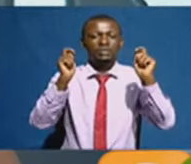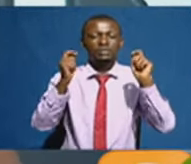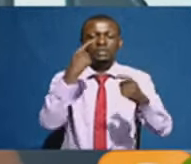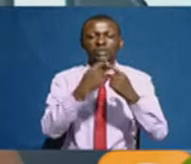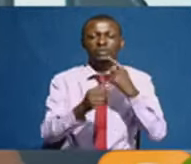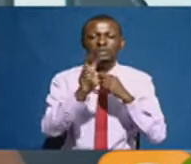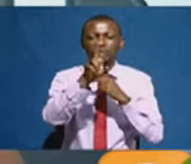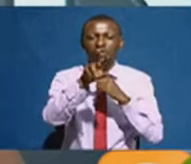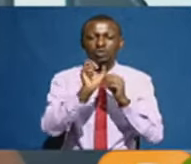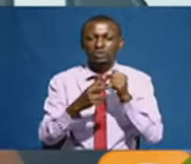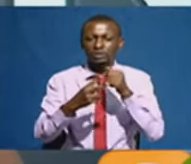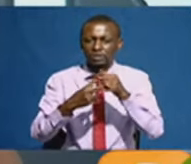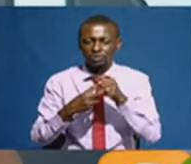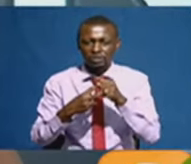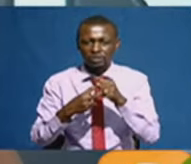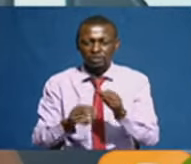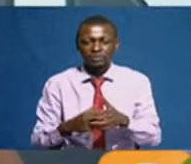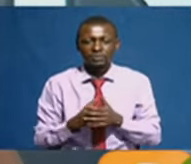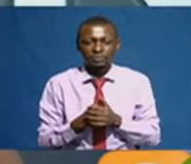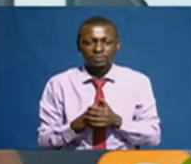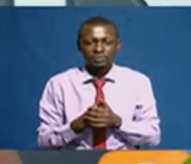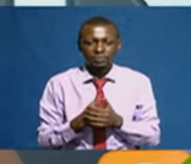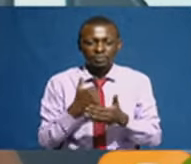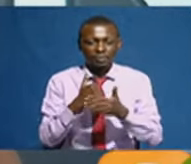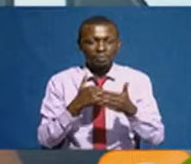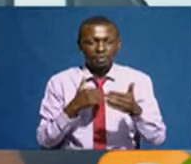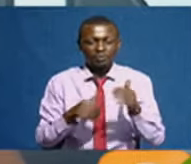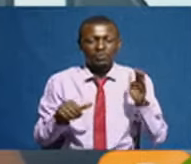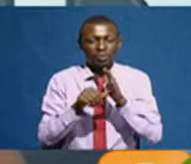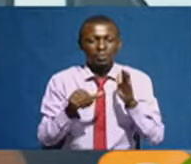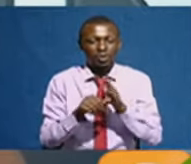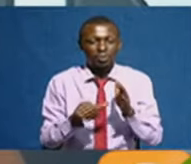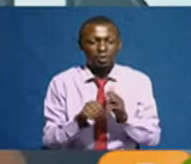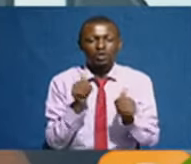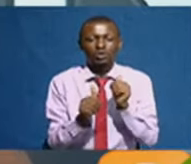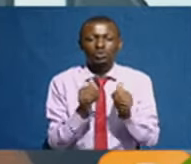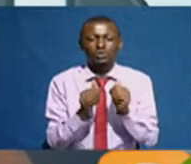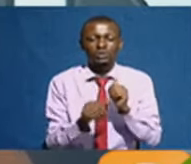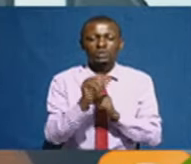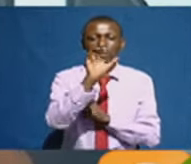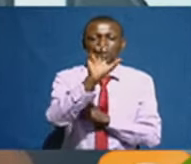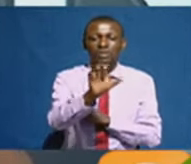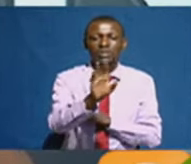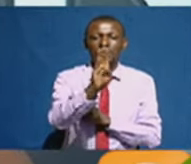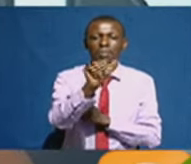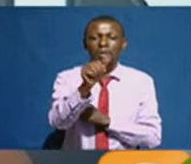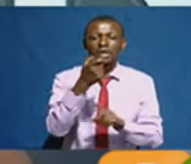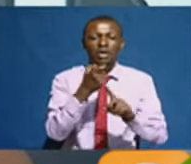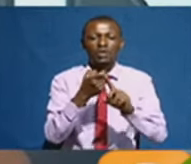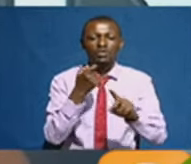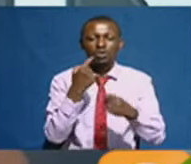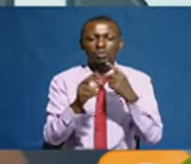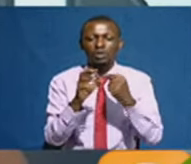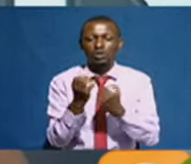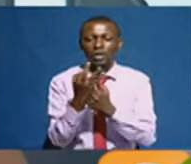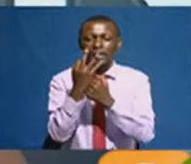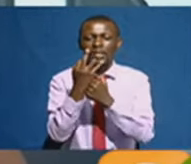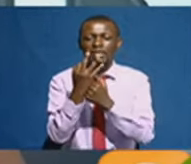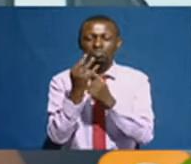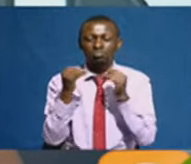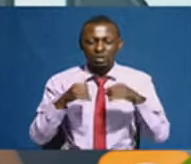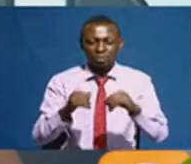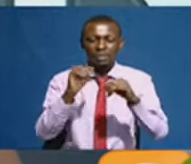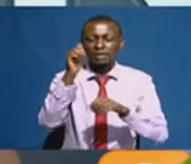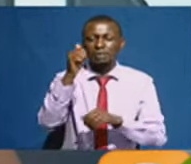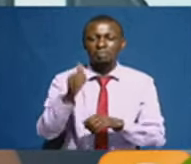In fact, at the time, the grievances were of a CBA from 2013 that was not fully honored. And then